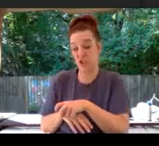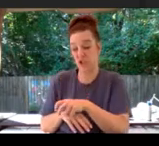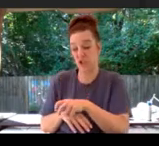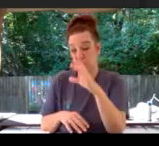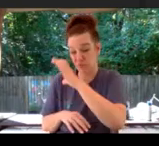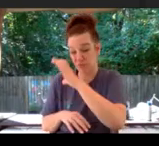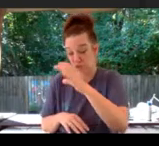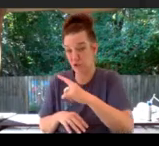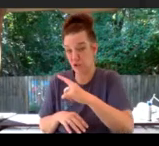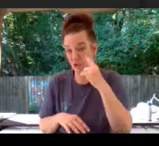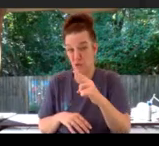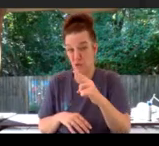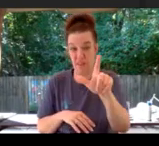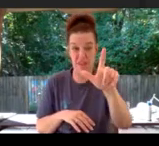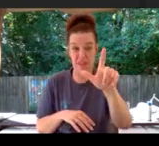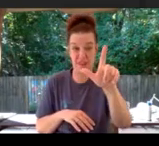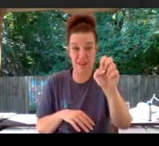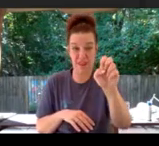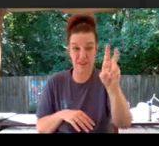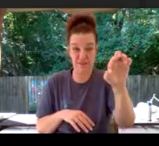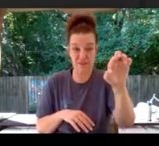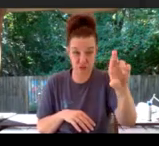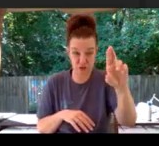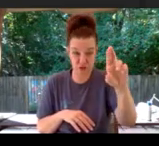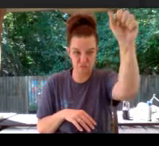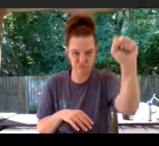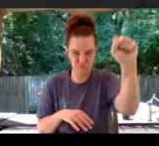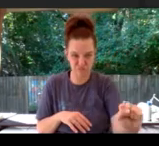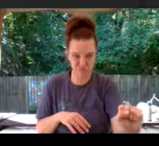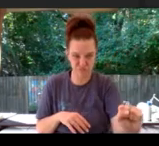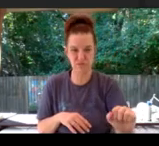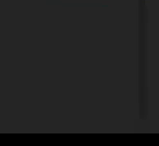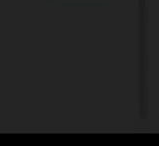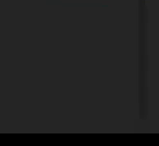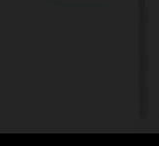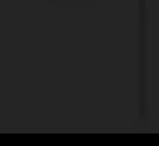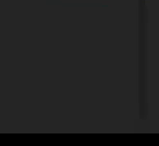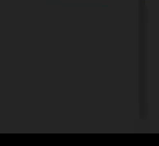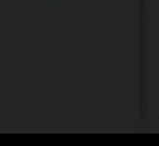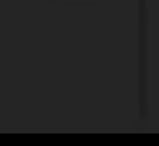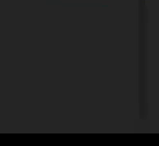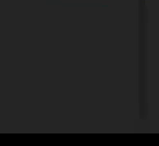lever. They slowly walked around the furnace.